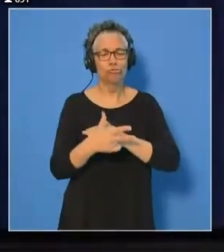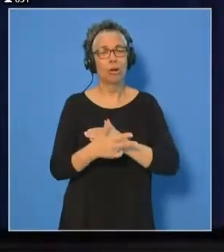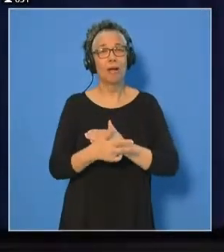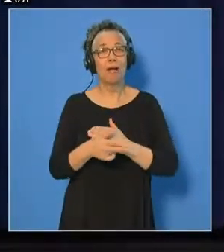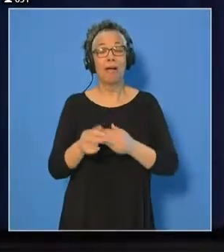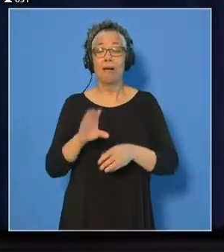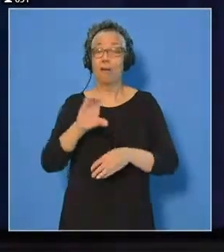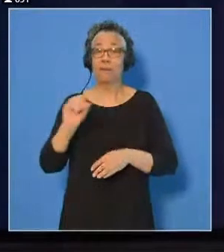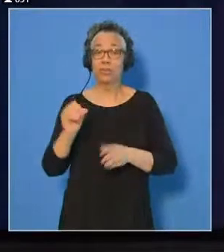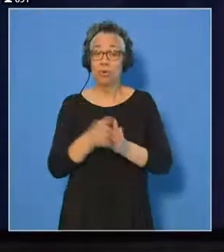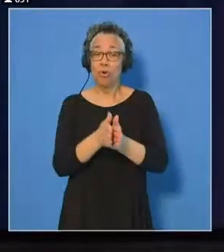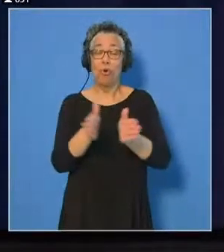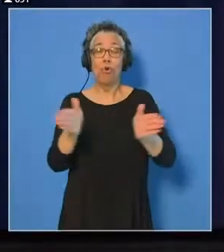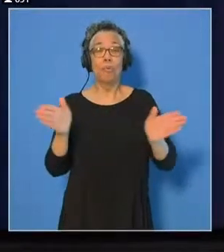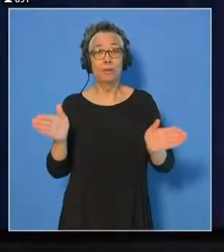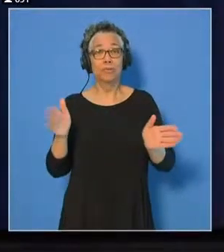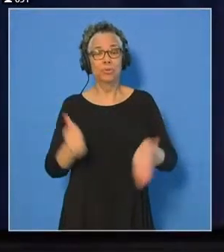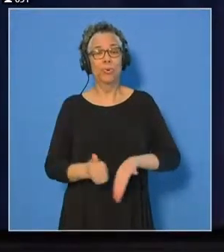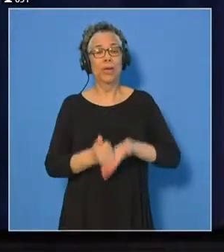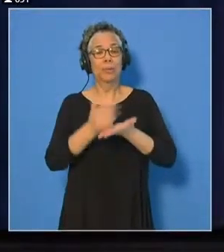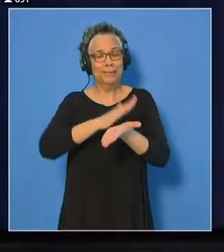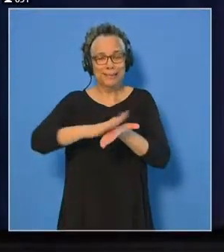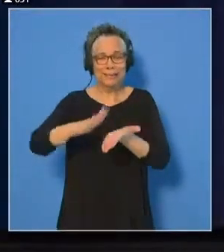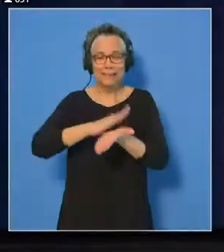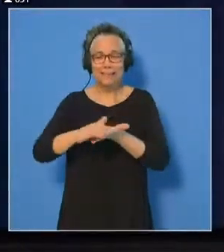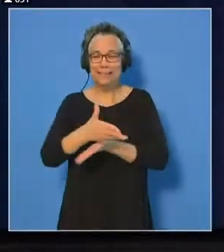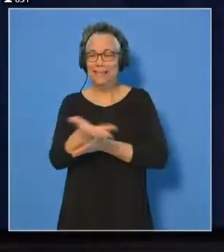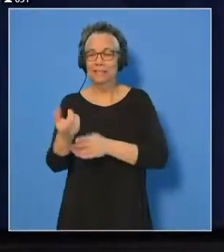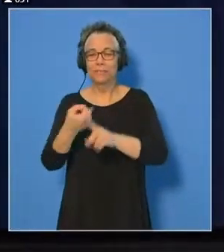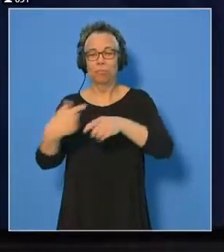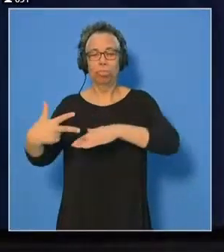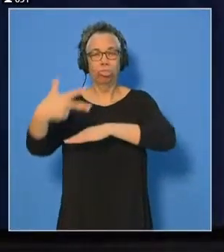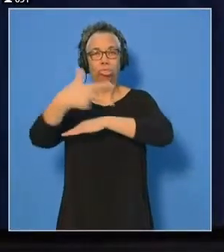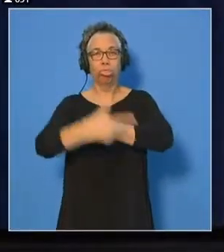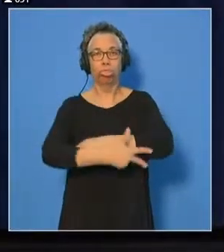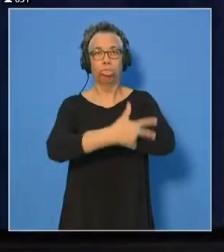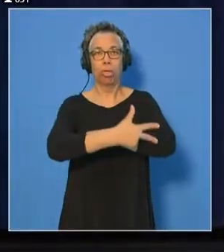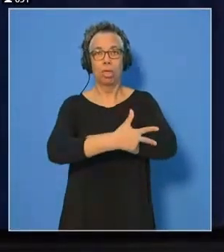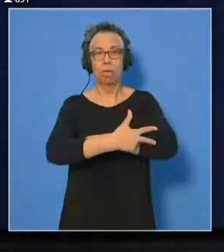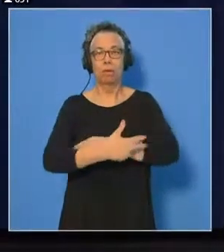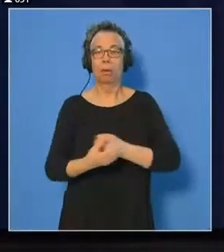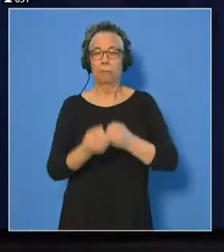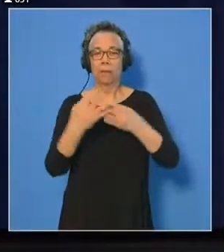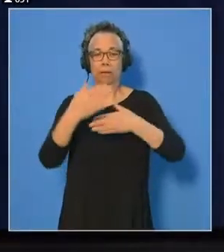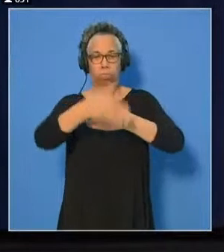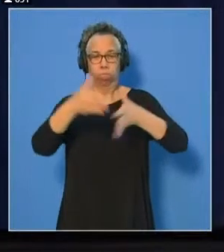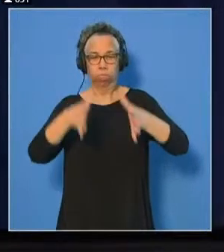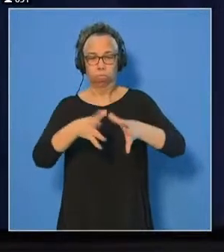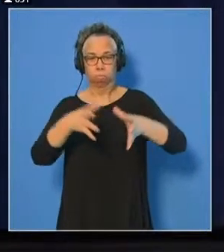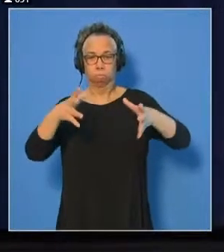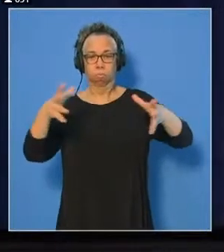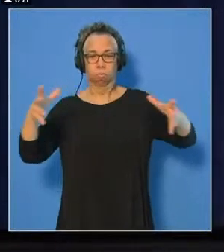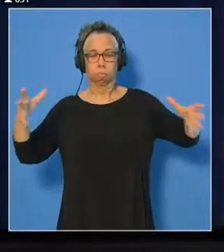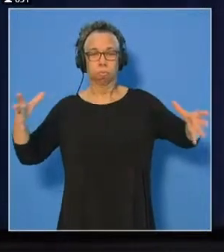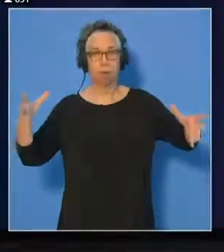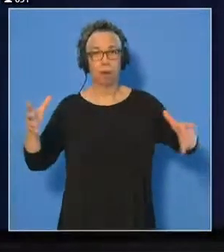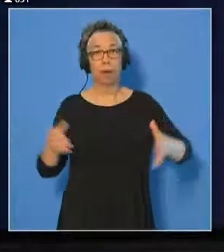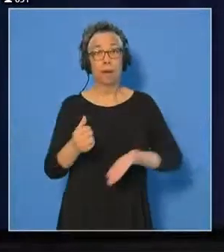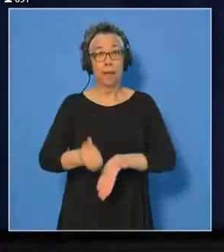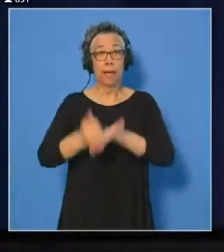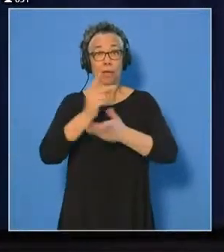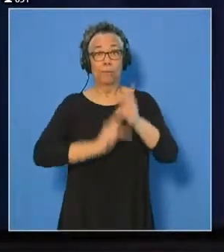were to clear items off of the docks, as there were a large number of containers that were backing up. And this was for persons who bring